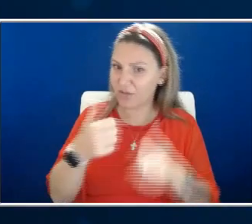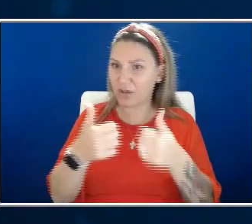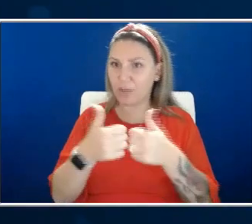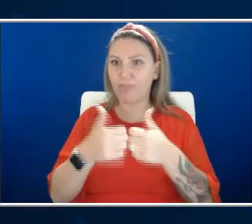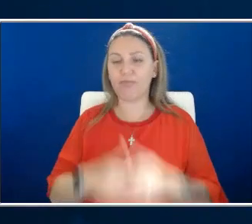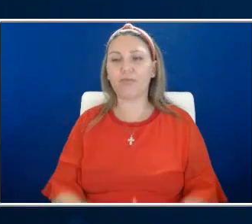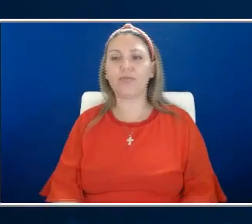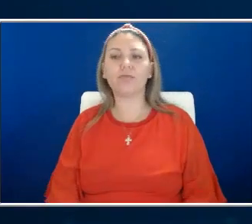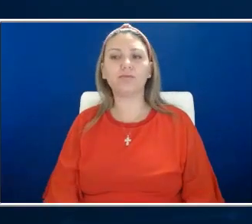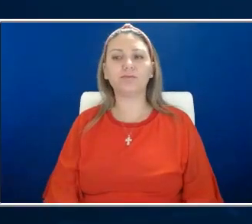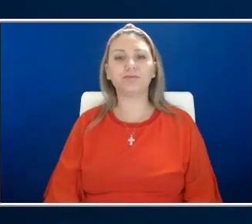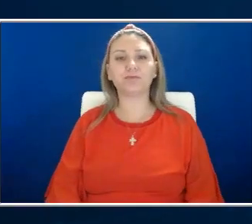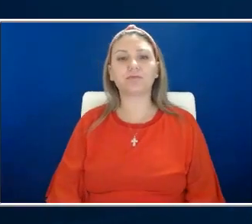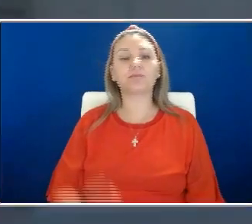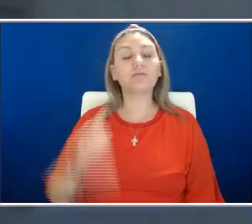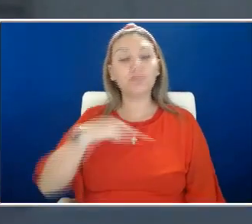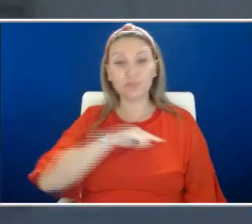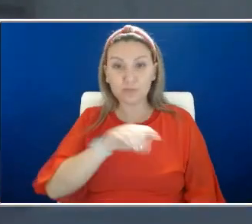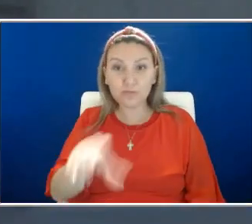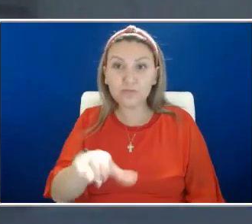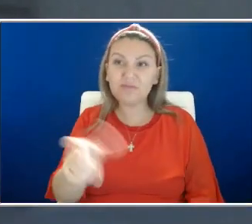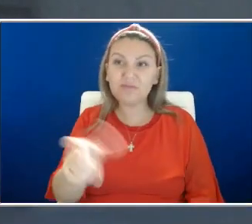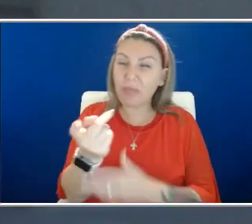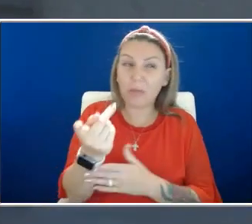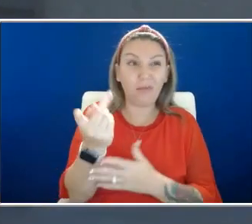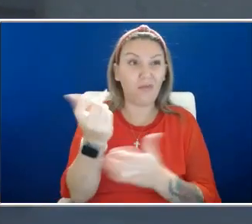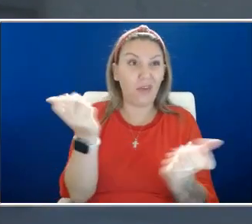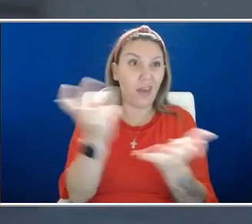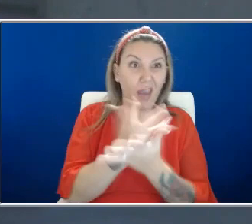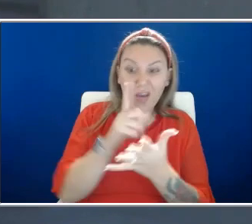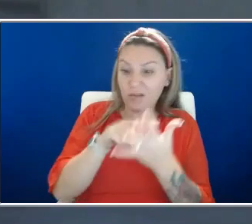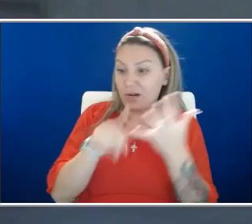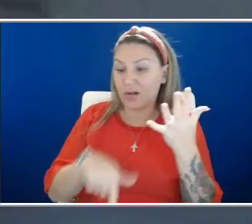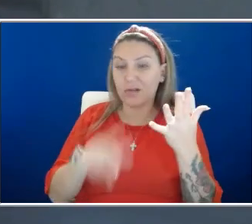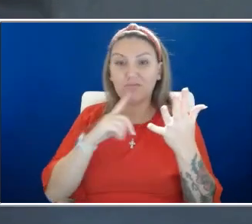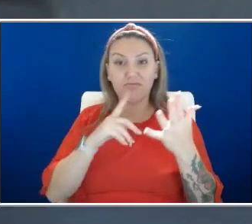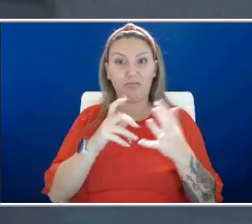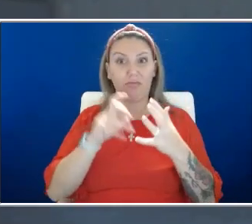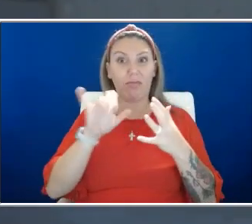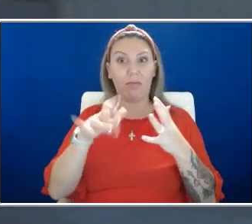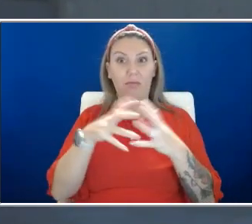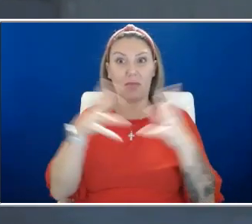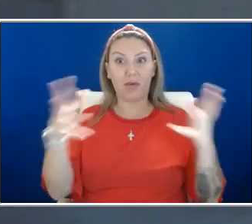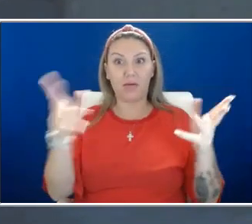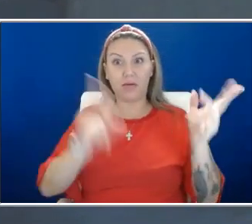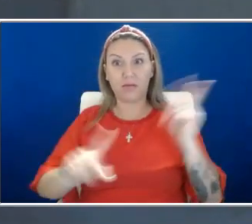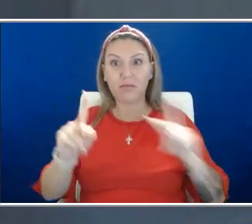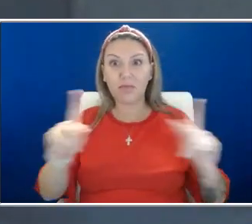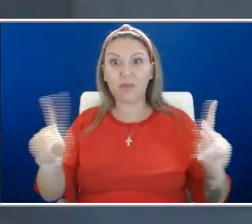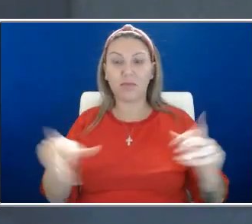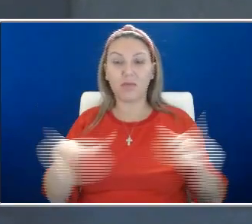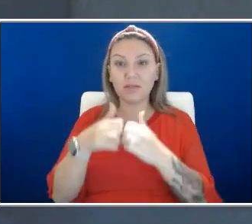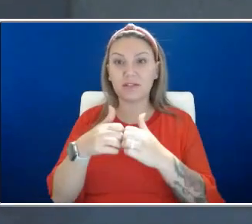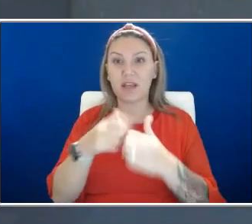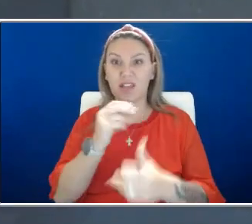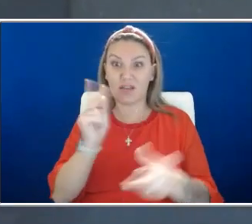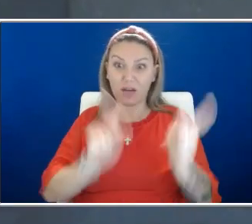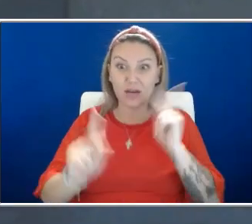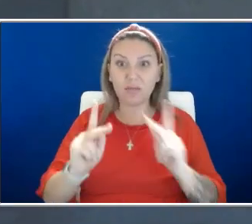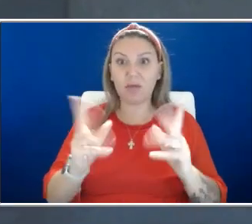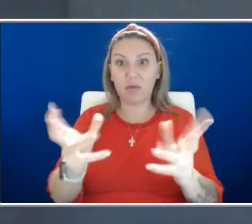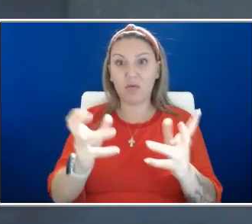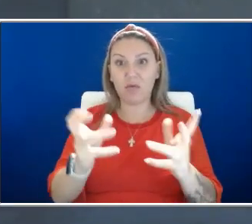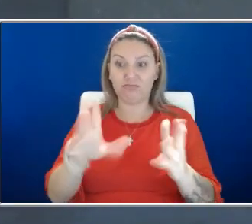We do a little bit of everything out here. When you get this many people together and people want to come to games, they